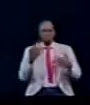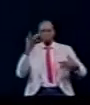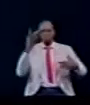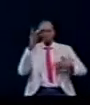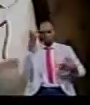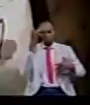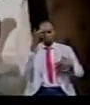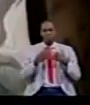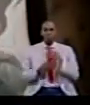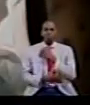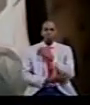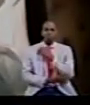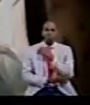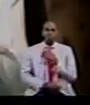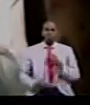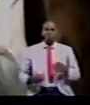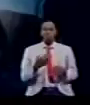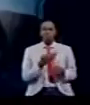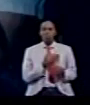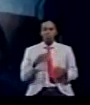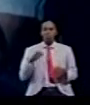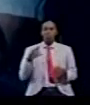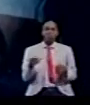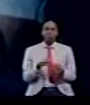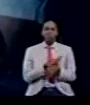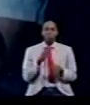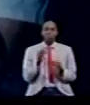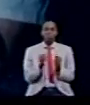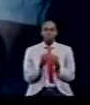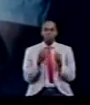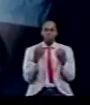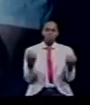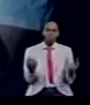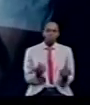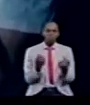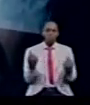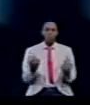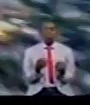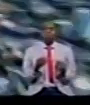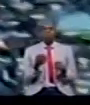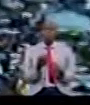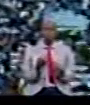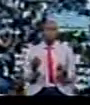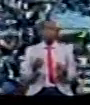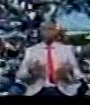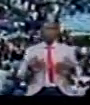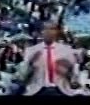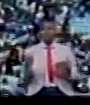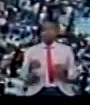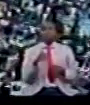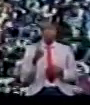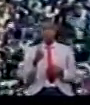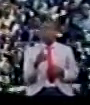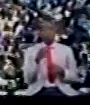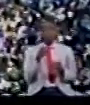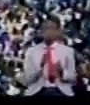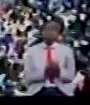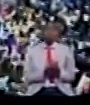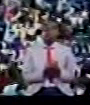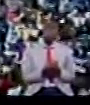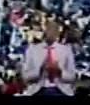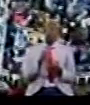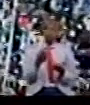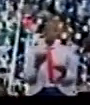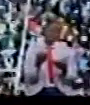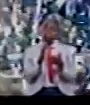tonight. We want to call on him because he's the only one that has all the power to calm every storm. He's the only one that